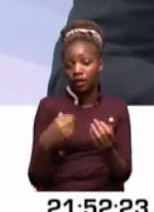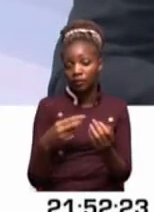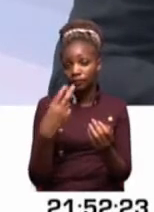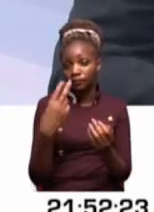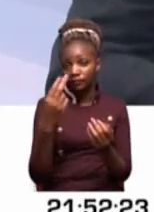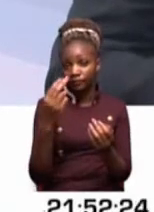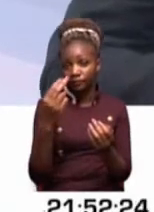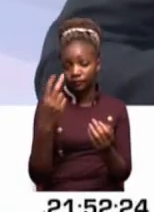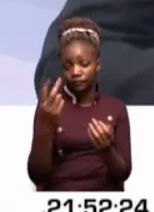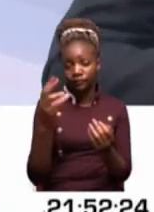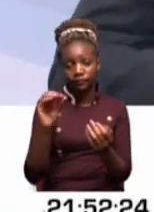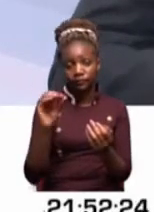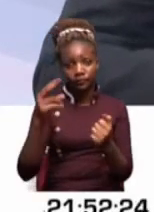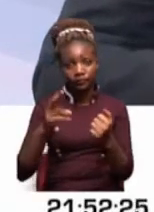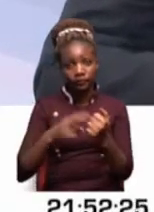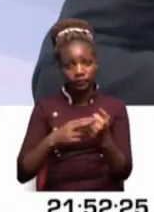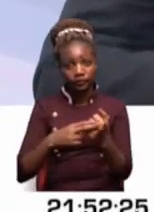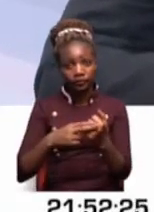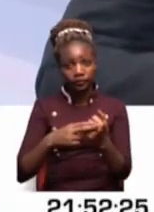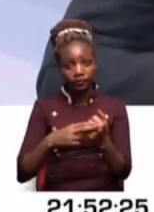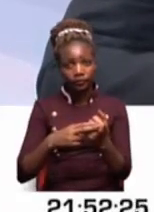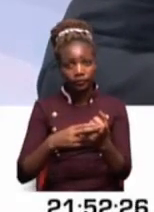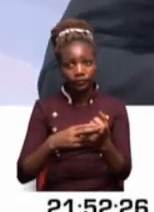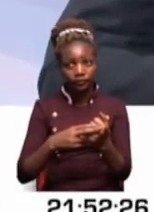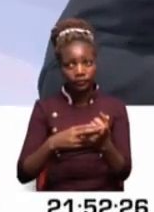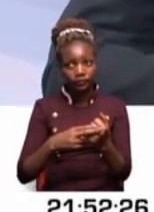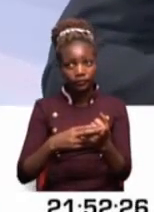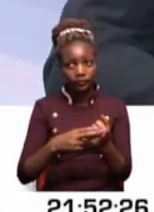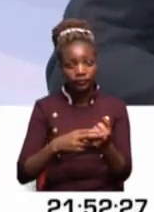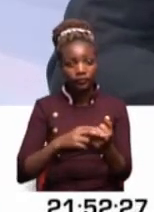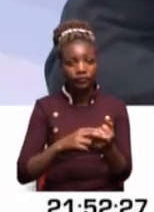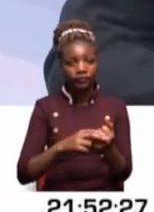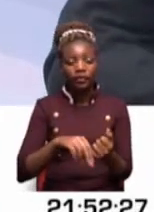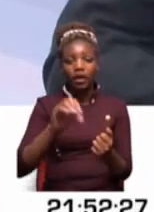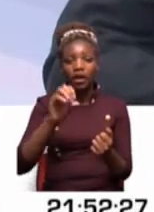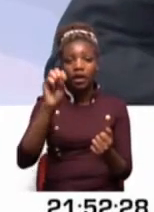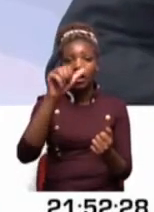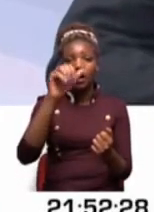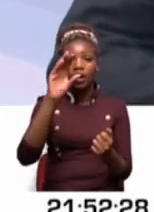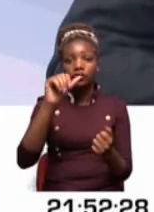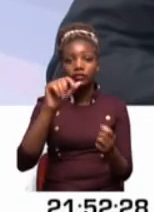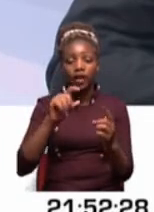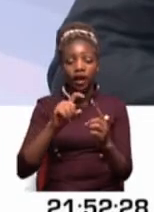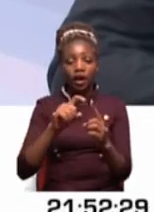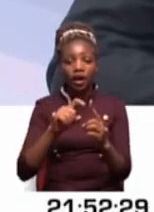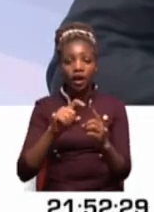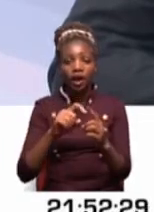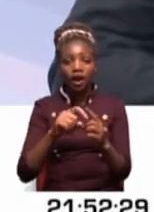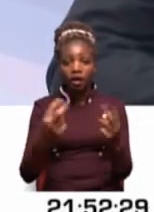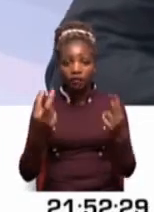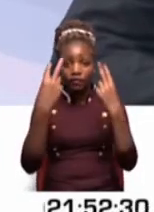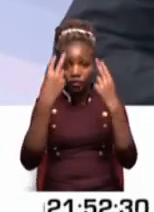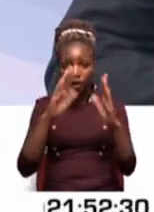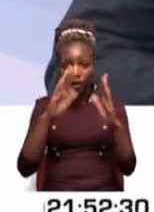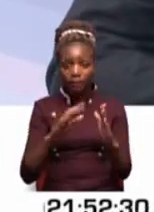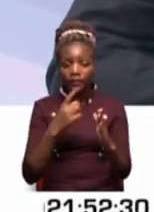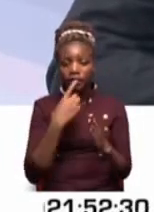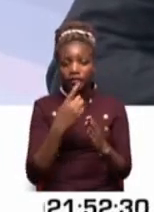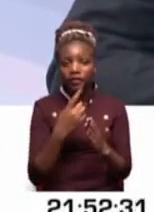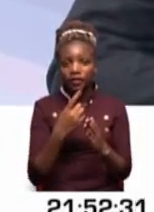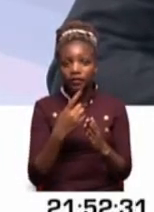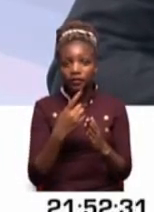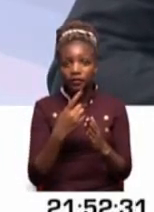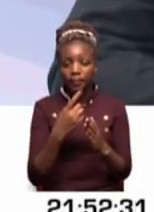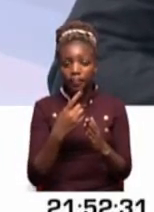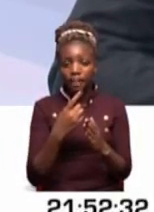your feedback is already coming in. I'm Oscar from Babadogo. Oscar says, I myself can